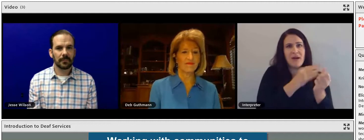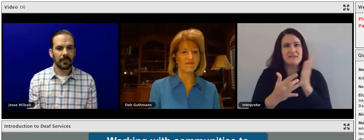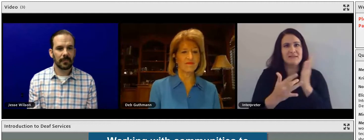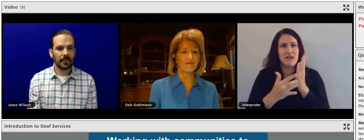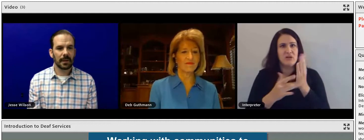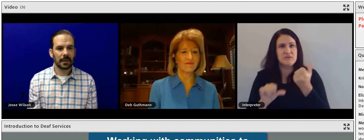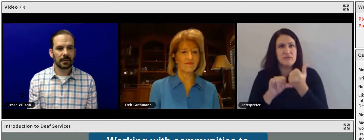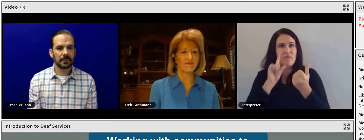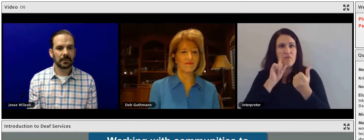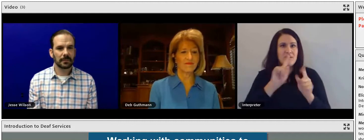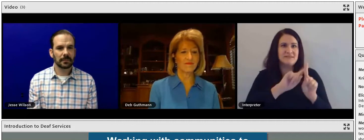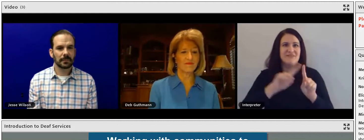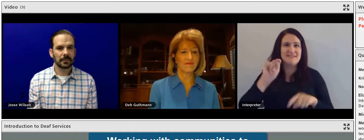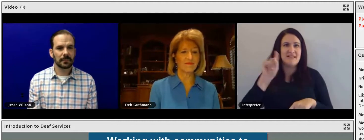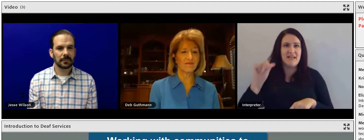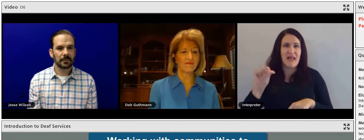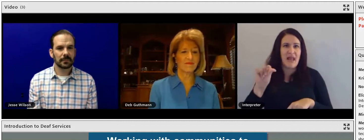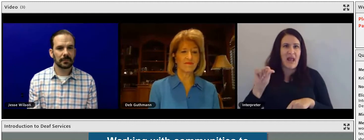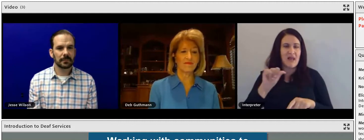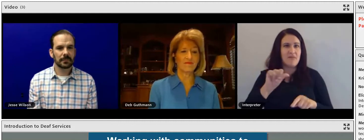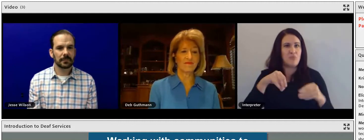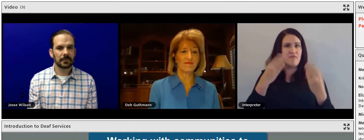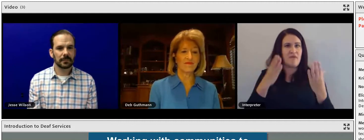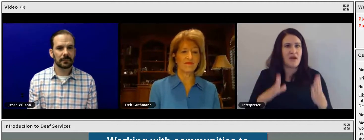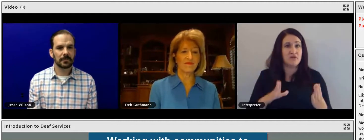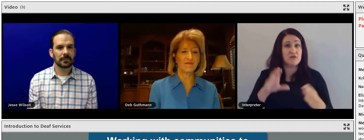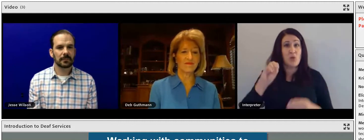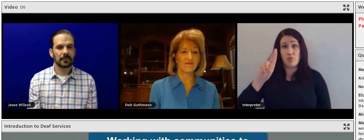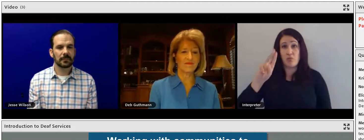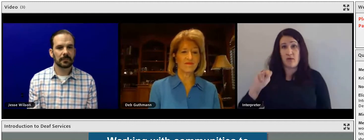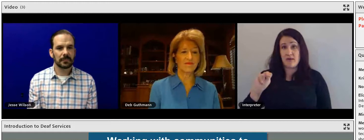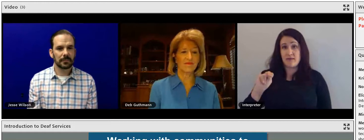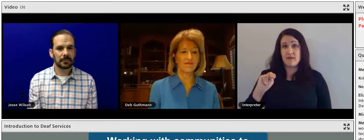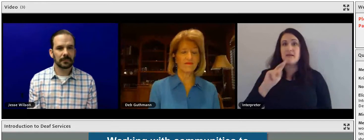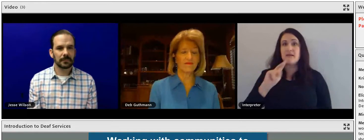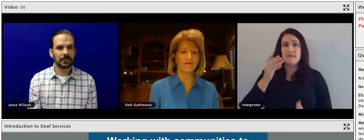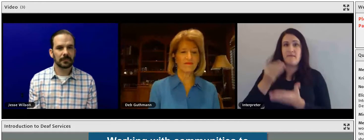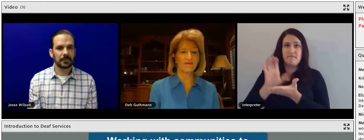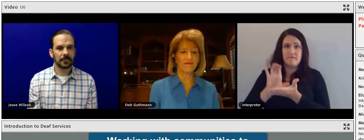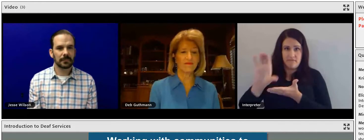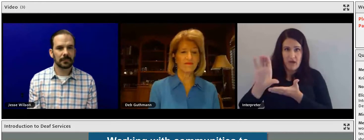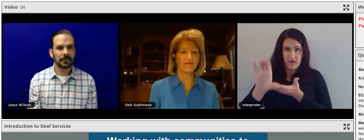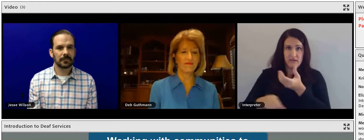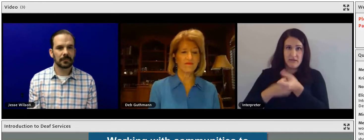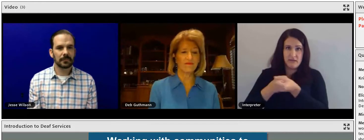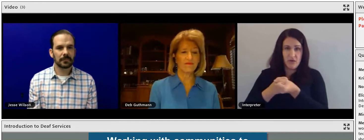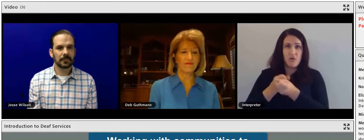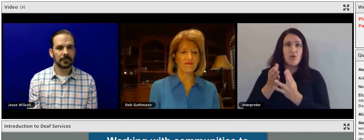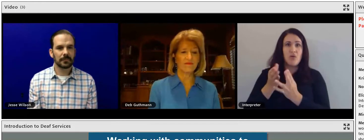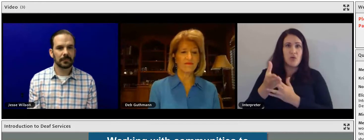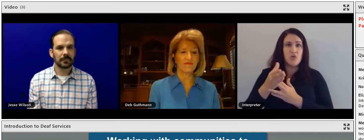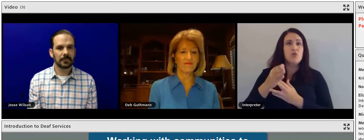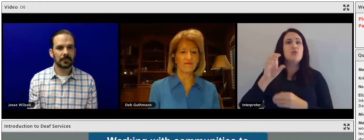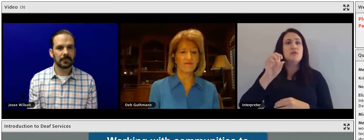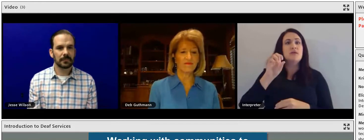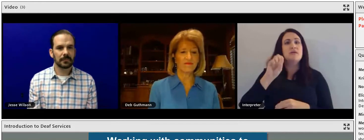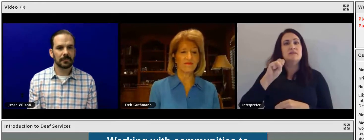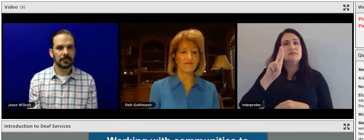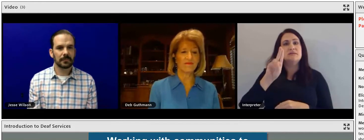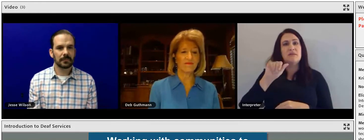TA providers. The Opioid Response Network is funded through the Substance Abuse and Mental Health